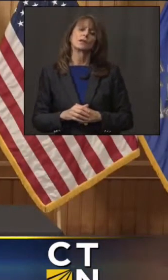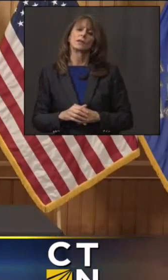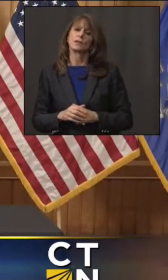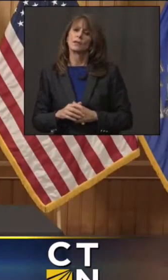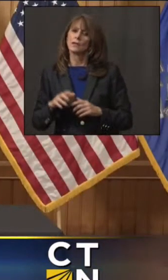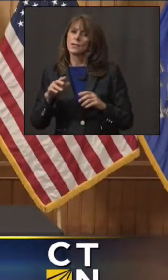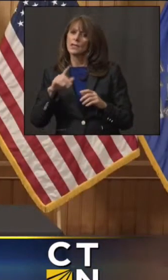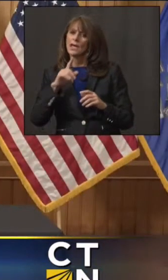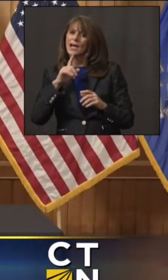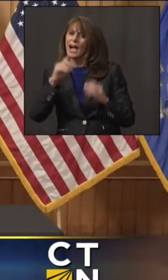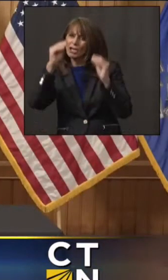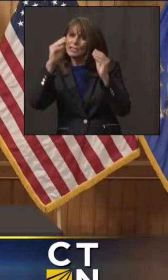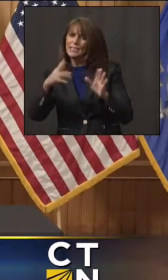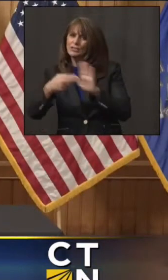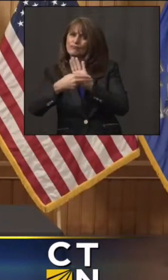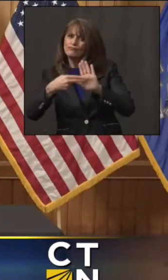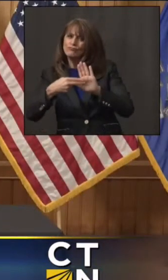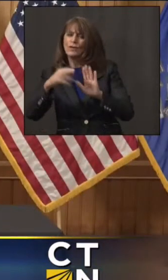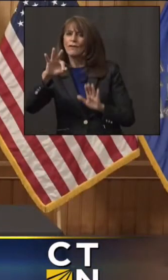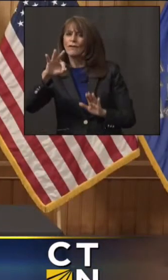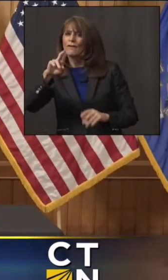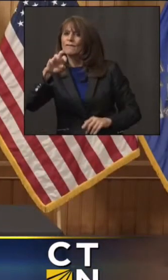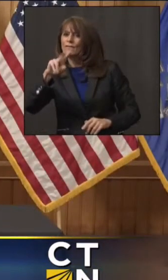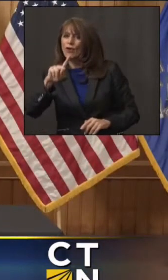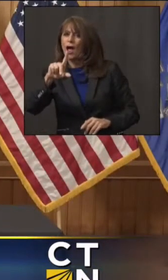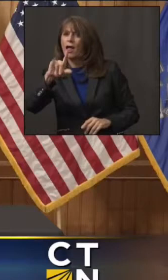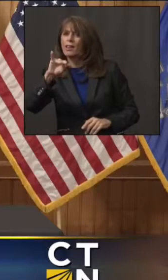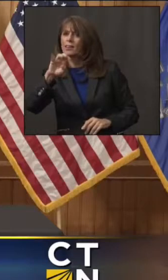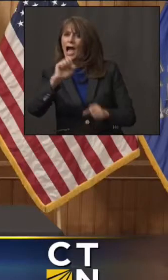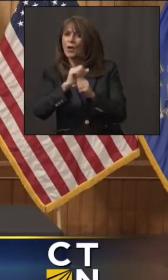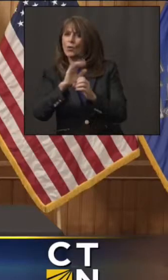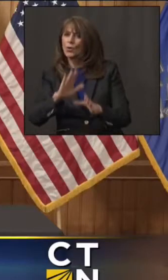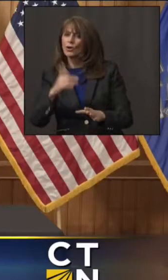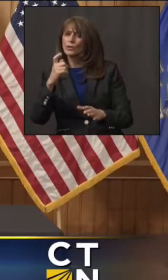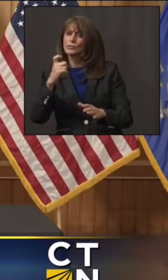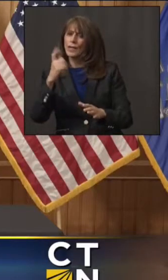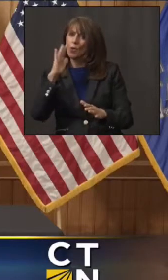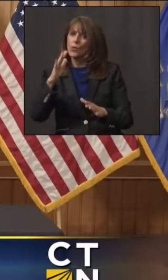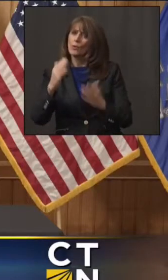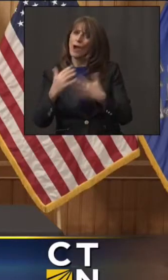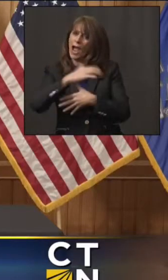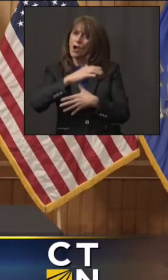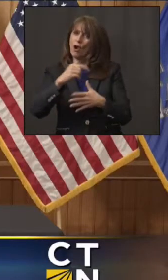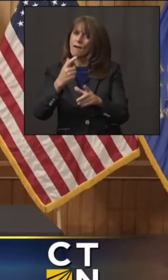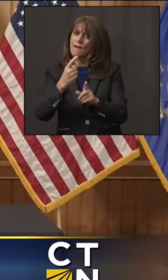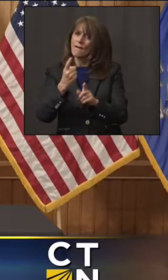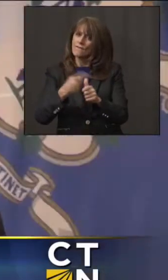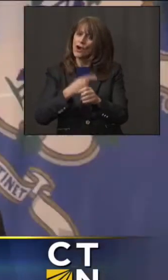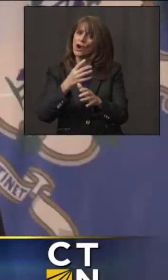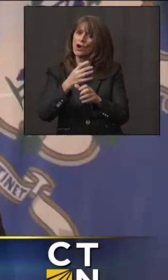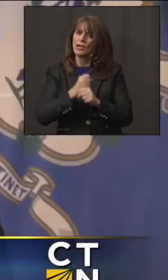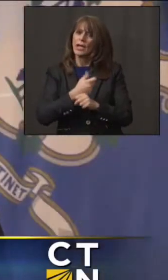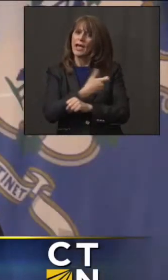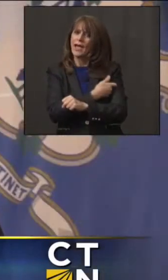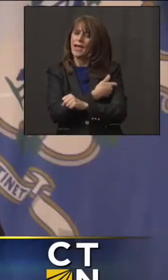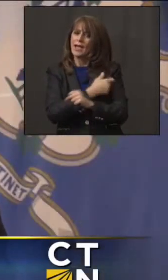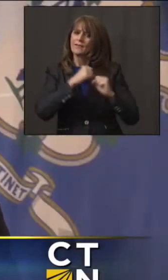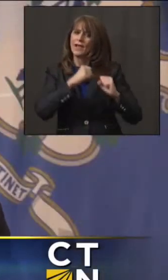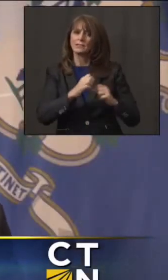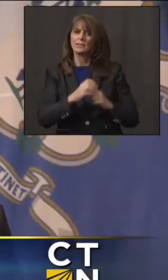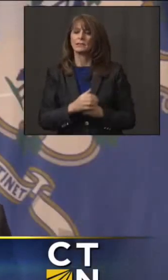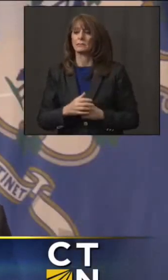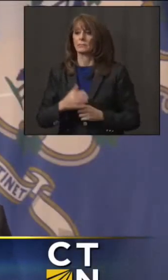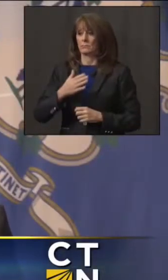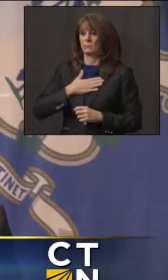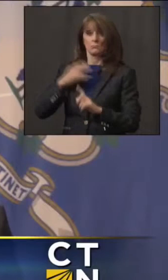considered frontline essential workers to be first in line for vaccine distribution? They'd be near the front of the line from my point of